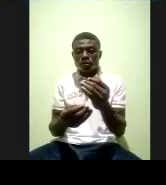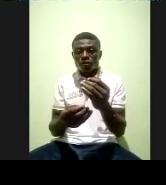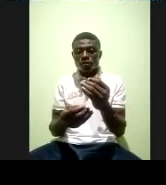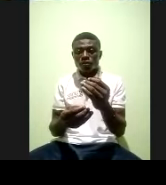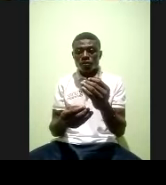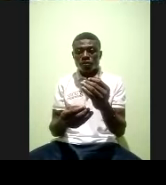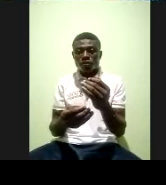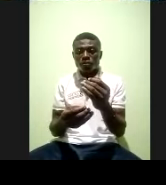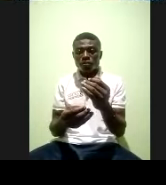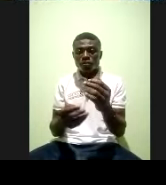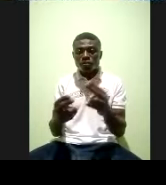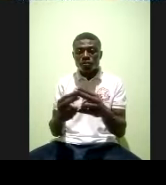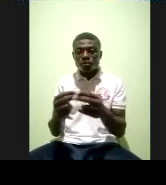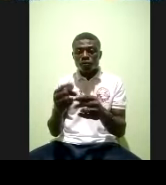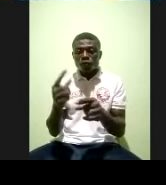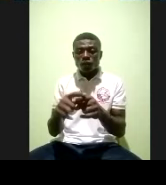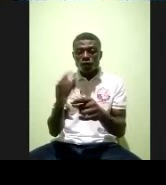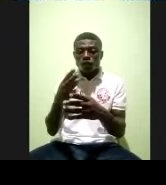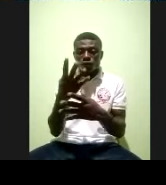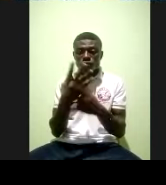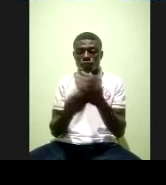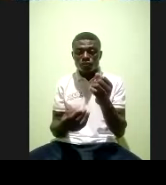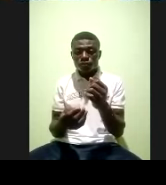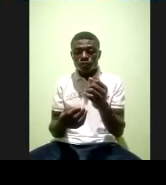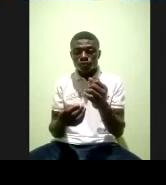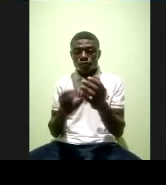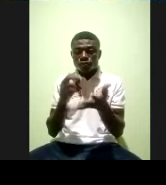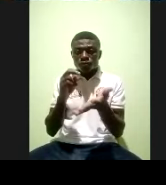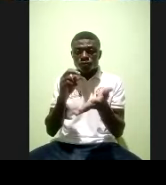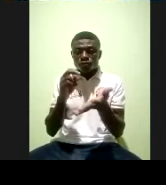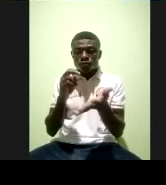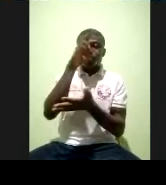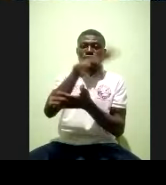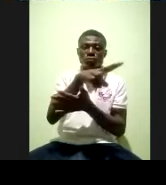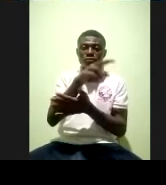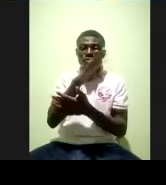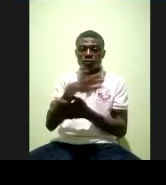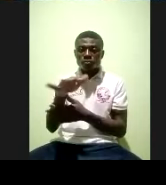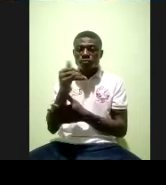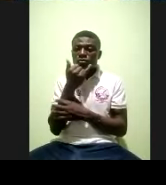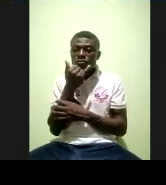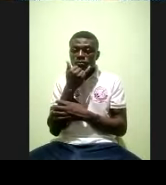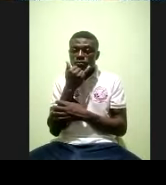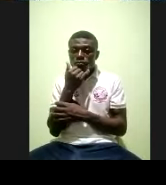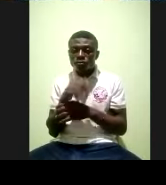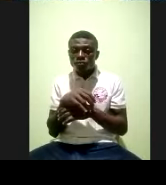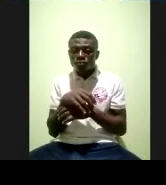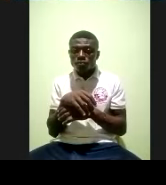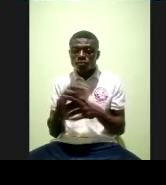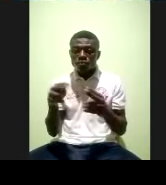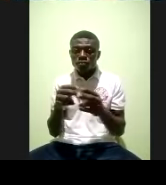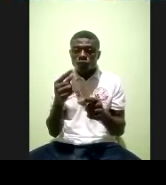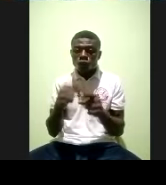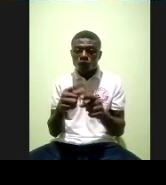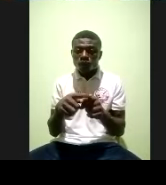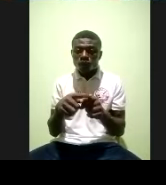a displacement. So jump is completely missed out, and they are displacing the sound of t